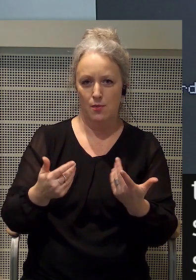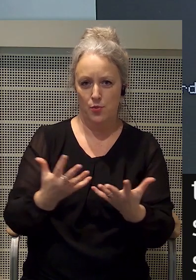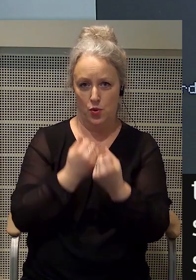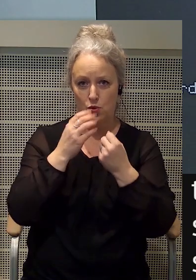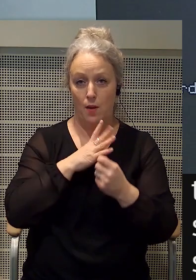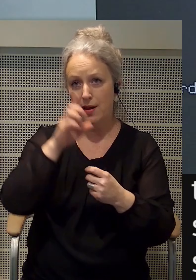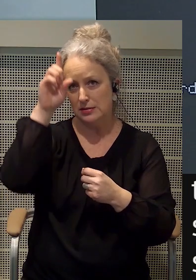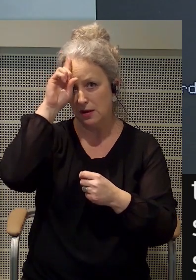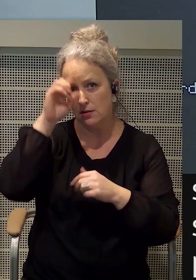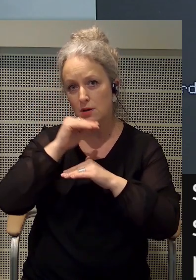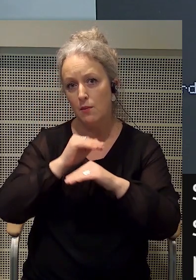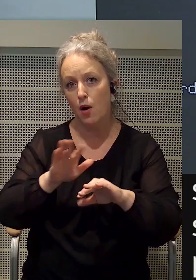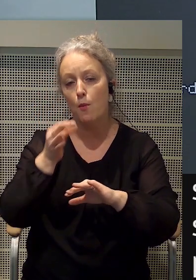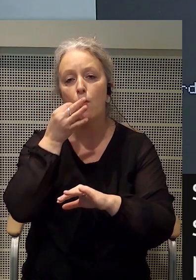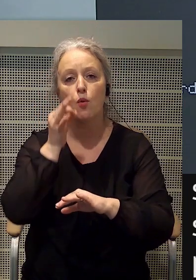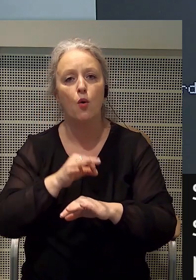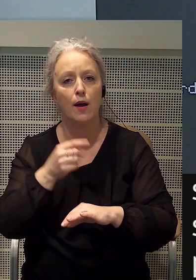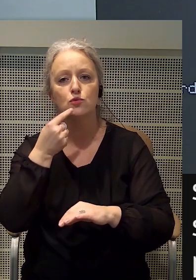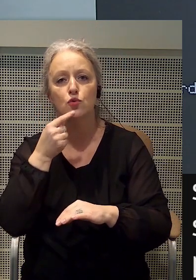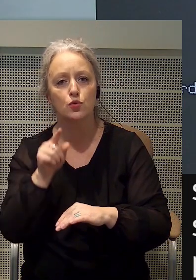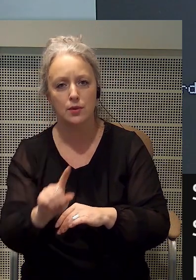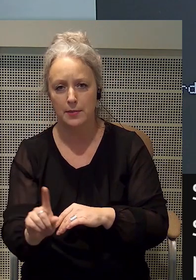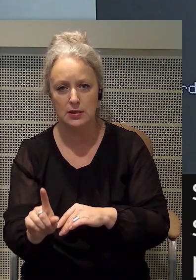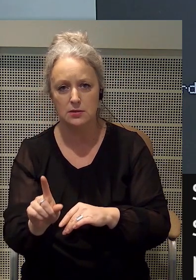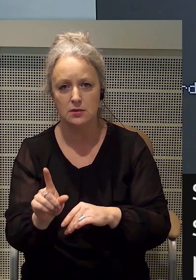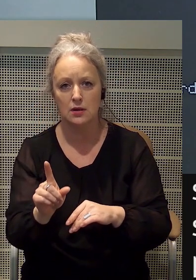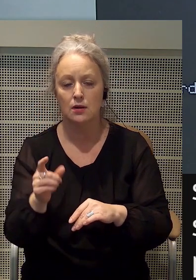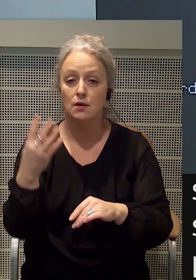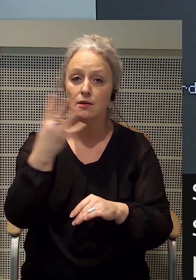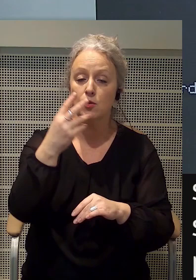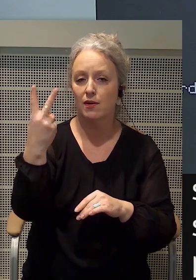mean it all depends on the size of the country.